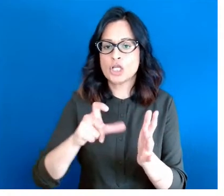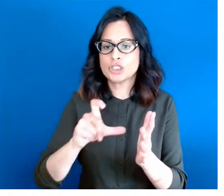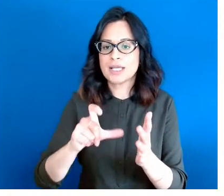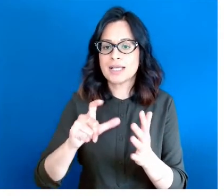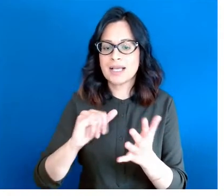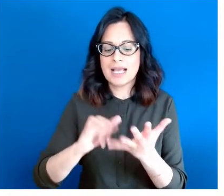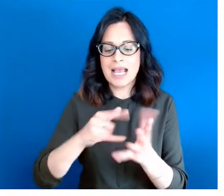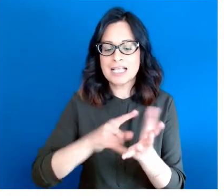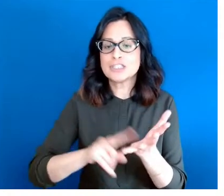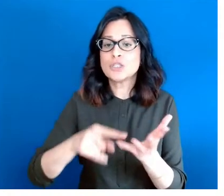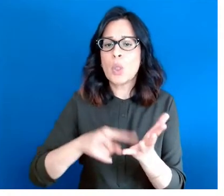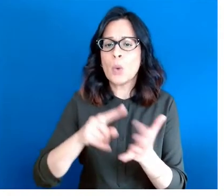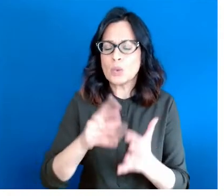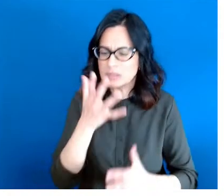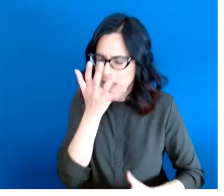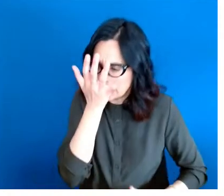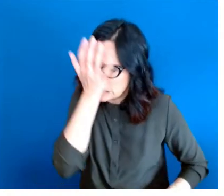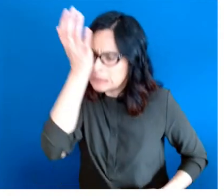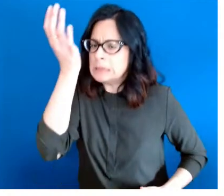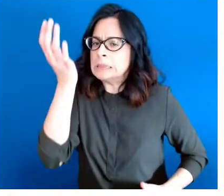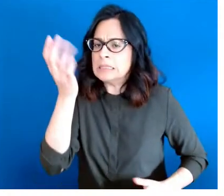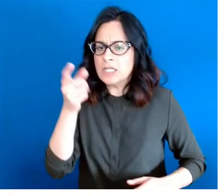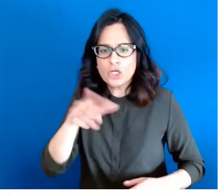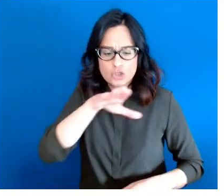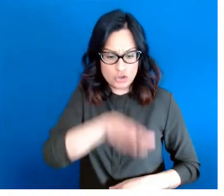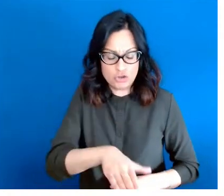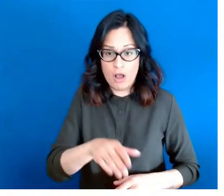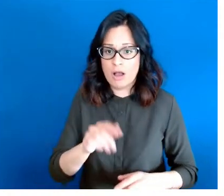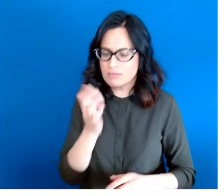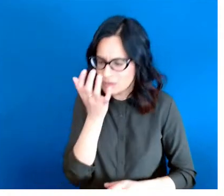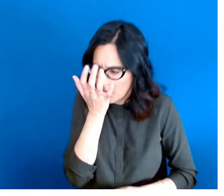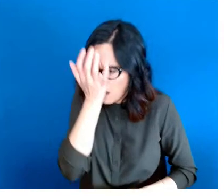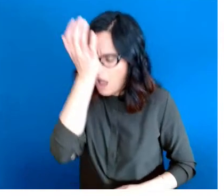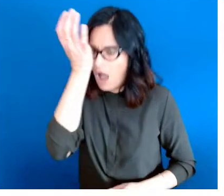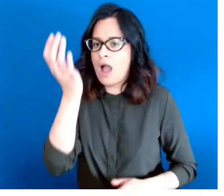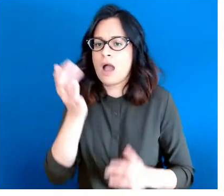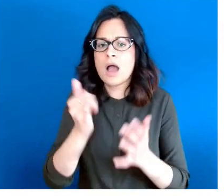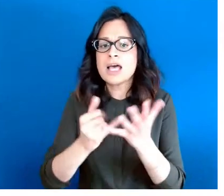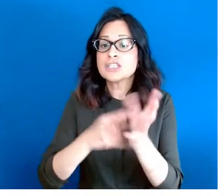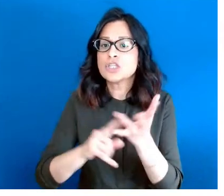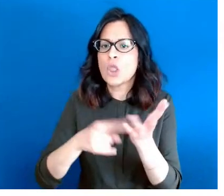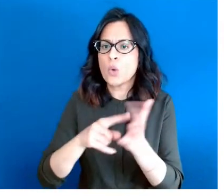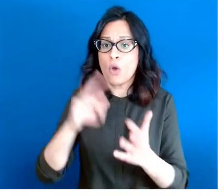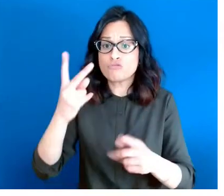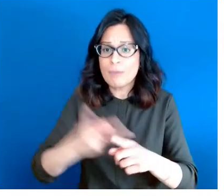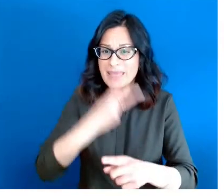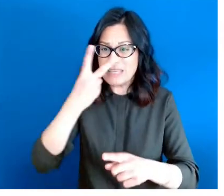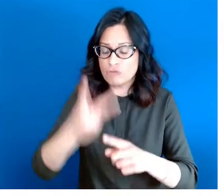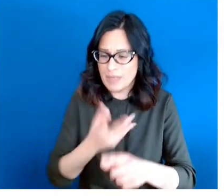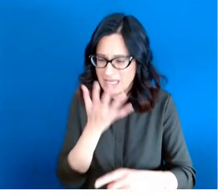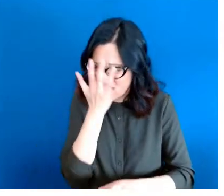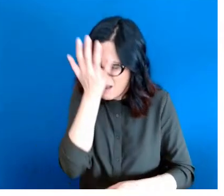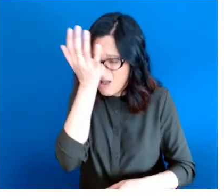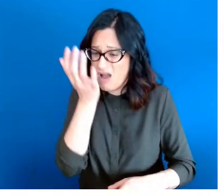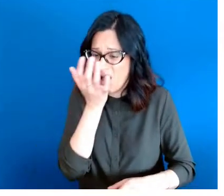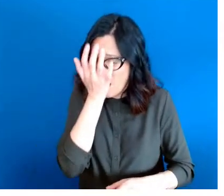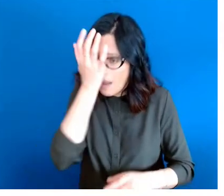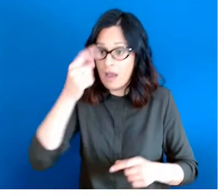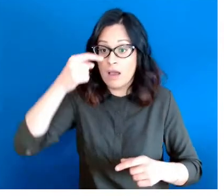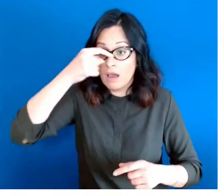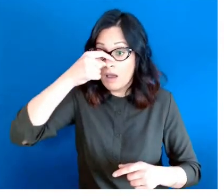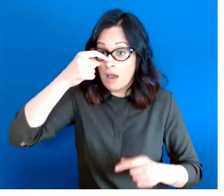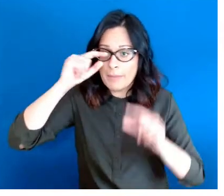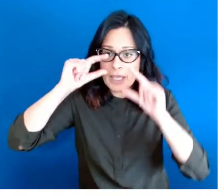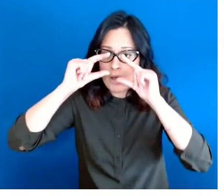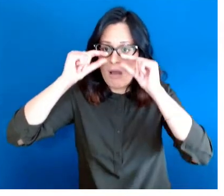is rubbing his nose upwards. And if you do that repeatedly, you end up with a crease across the back